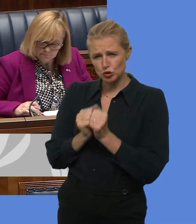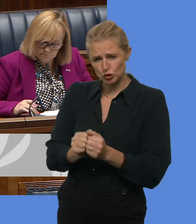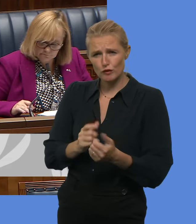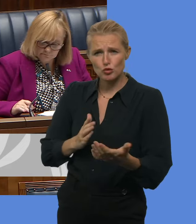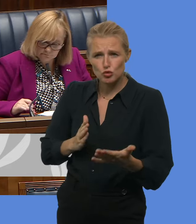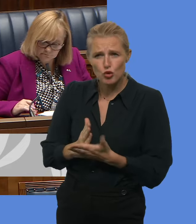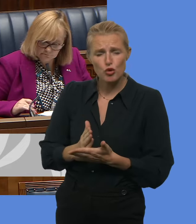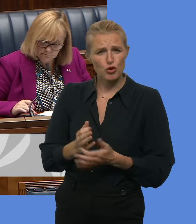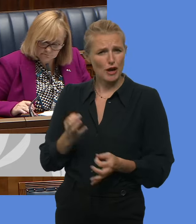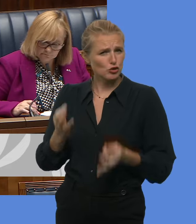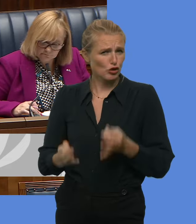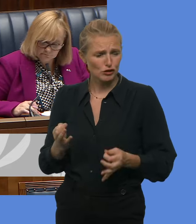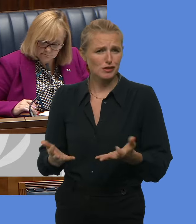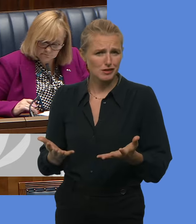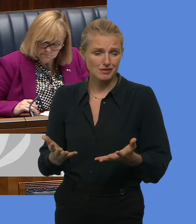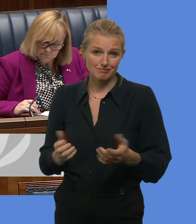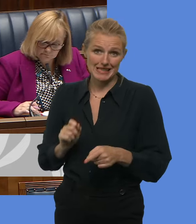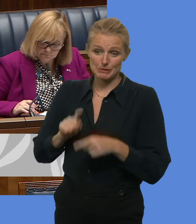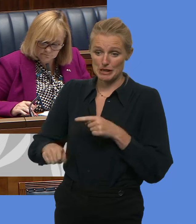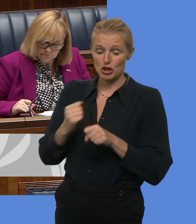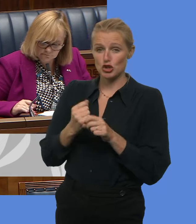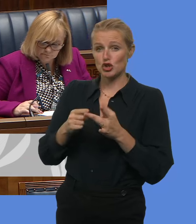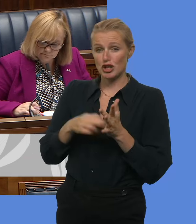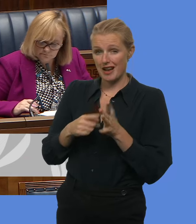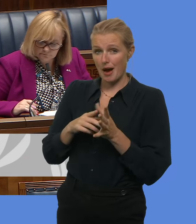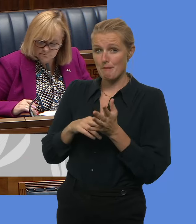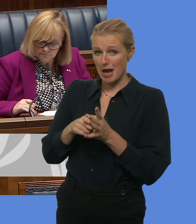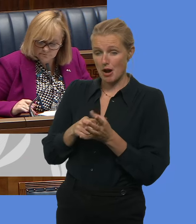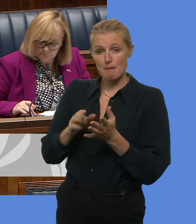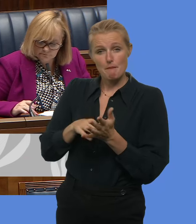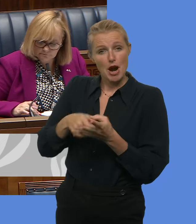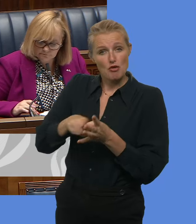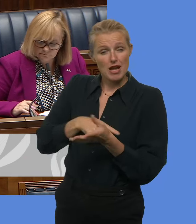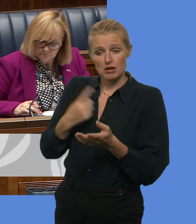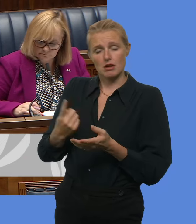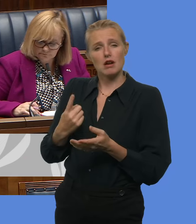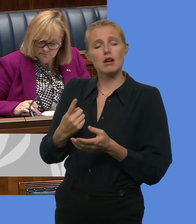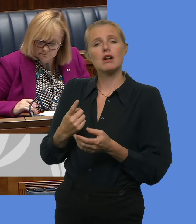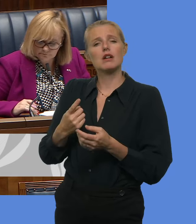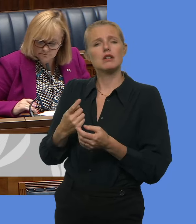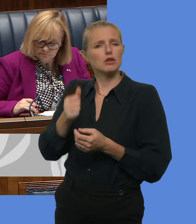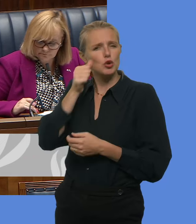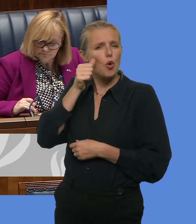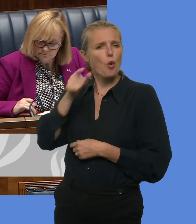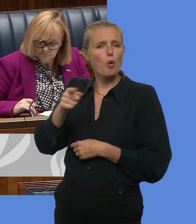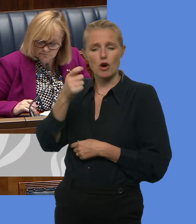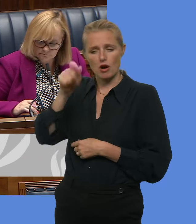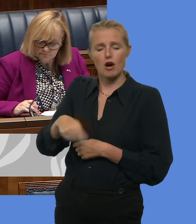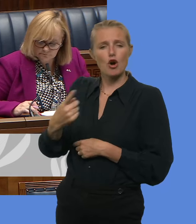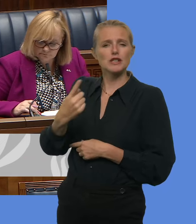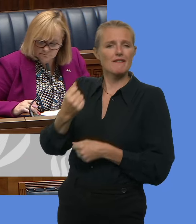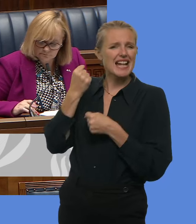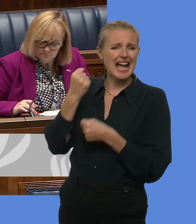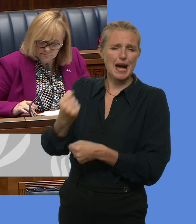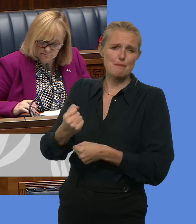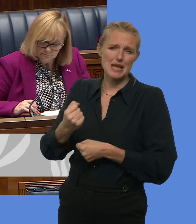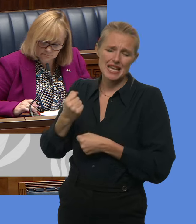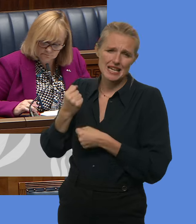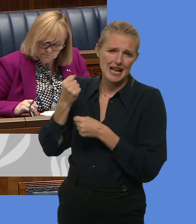justice, and no more so than Gina Murray? Gina Murray, as the Deputy First Minister will know, campaigned